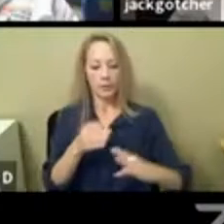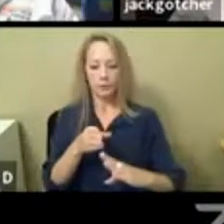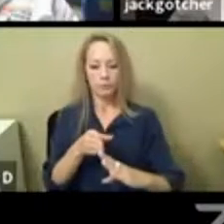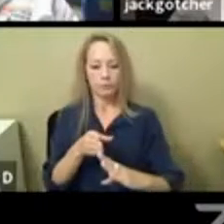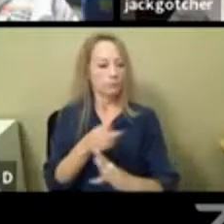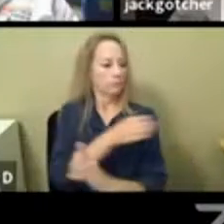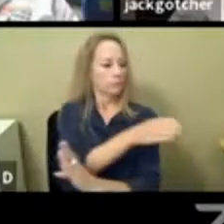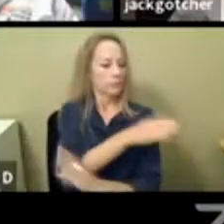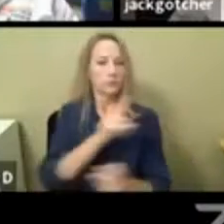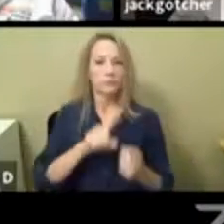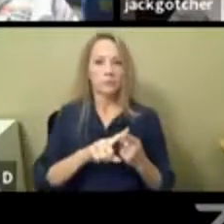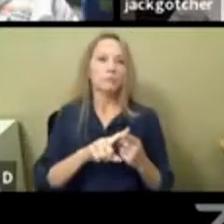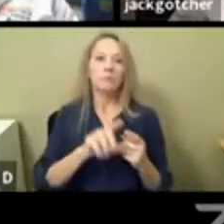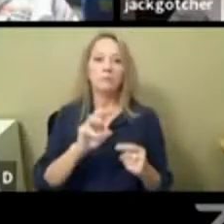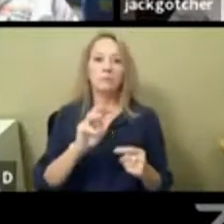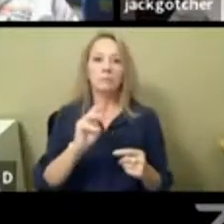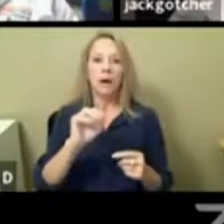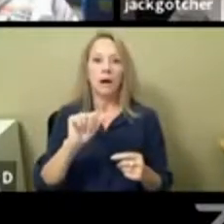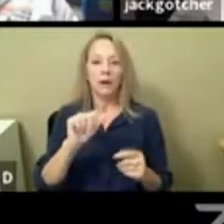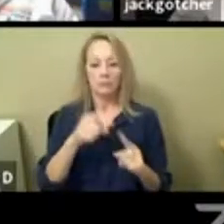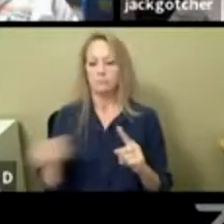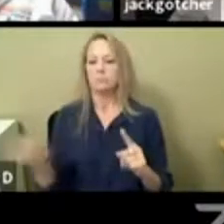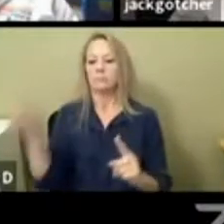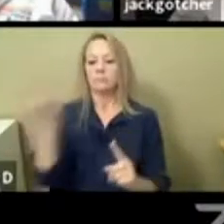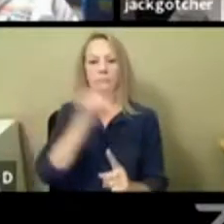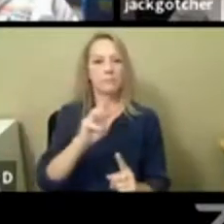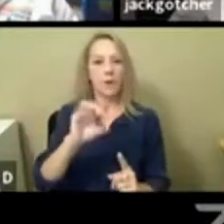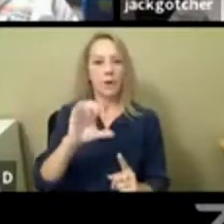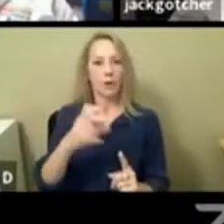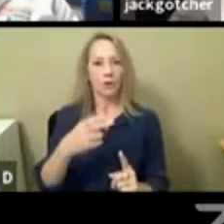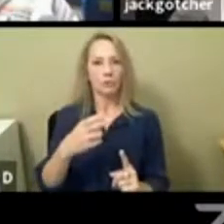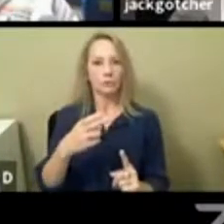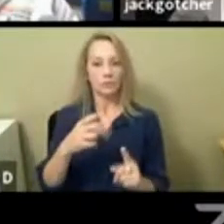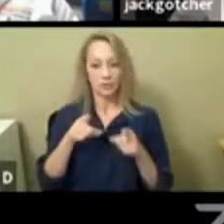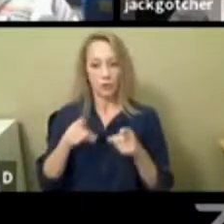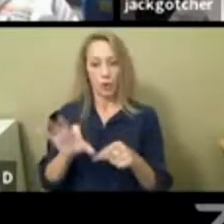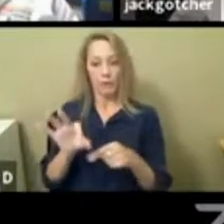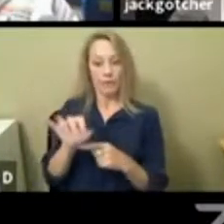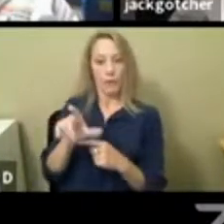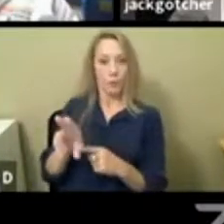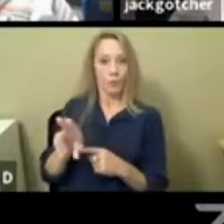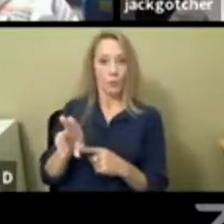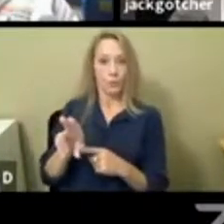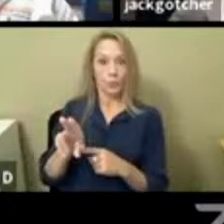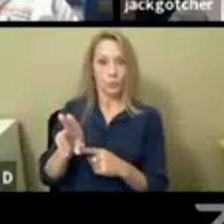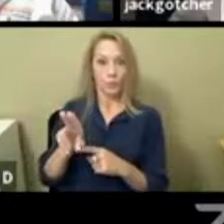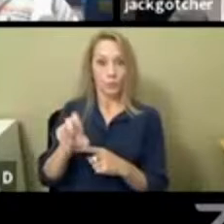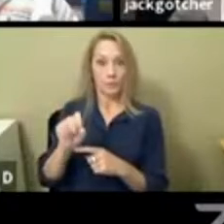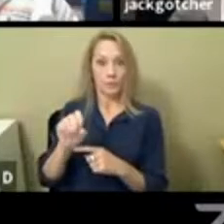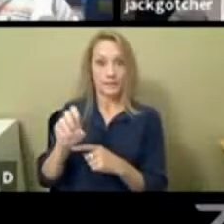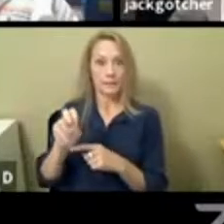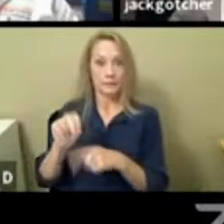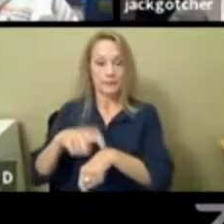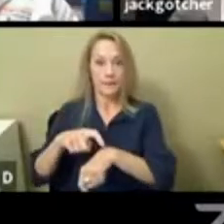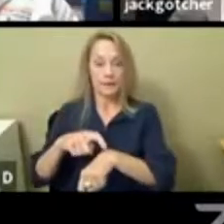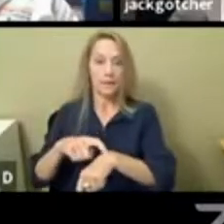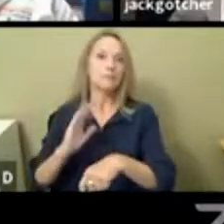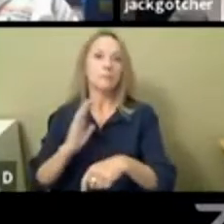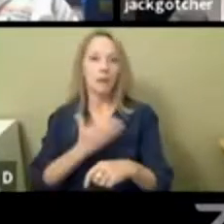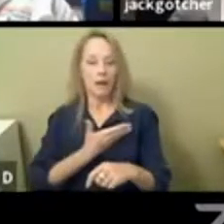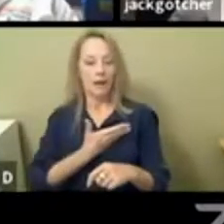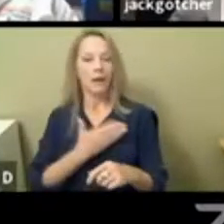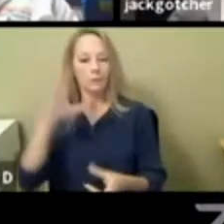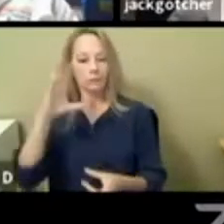what we know just with flu season, generally speaking, our census is going to go up, acuity